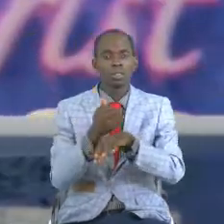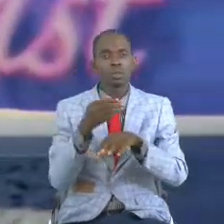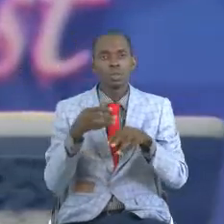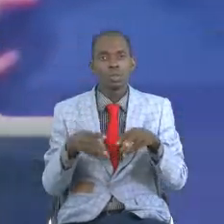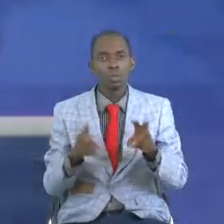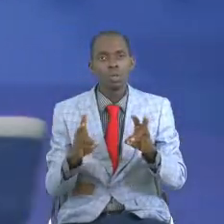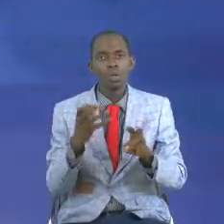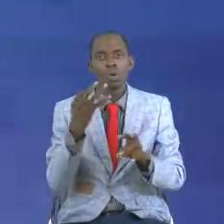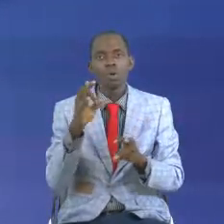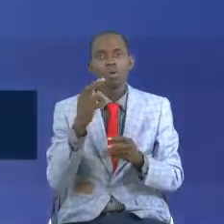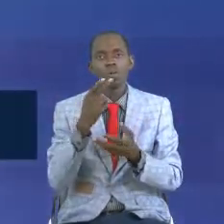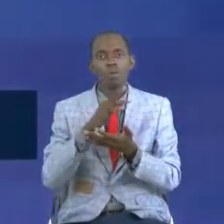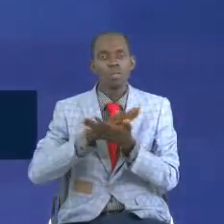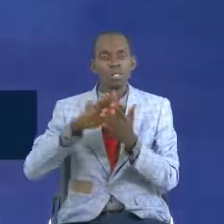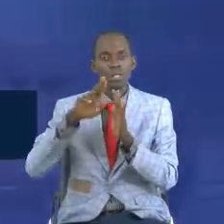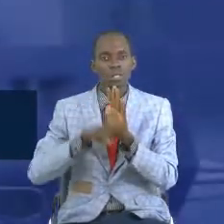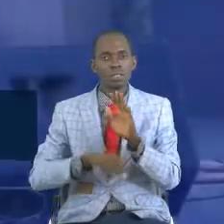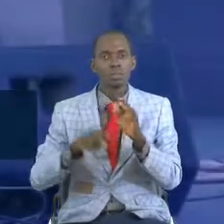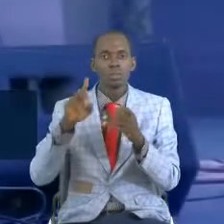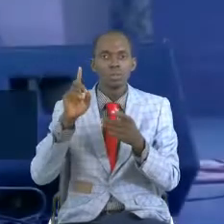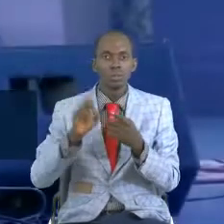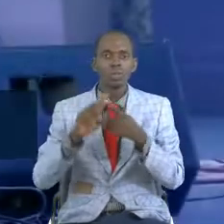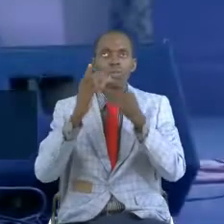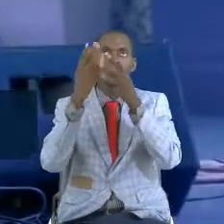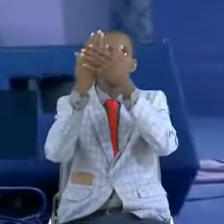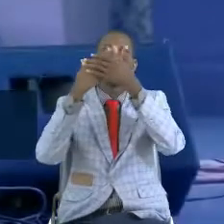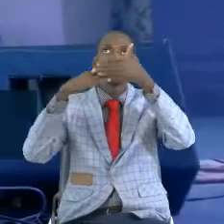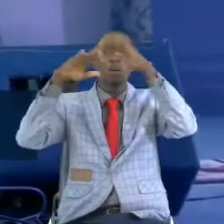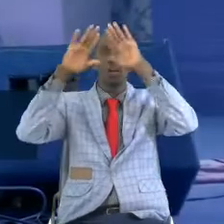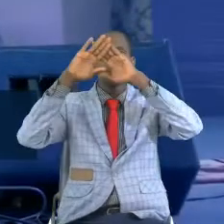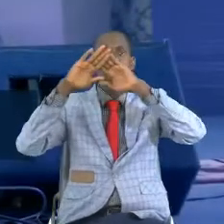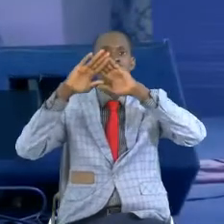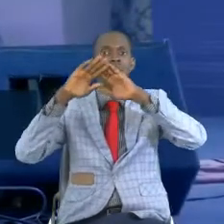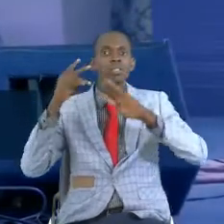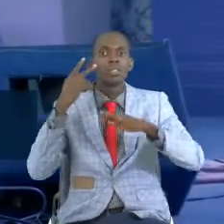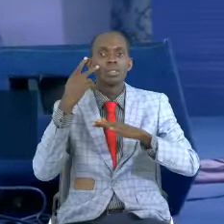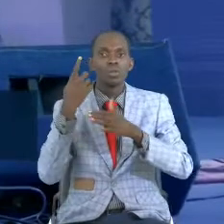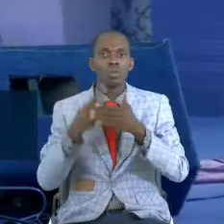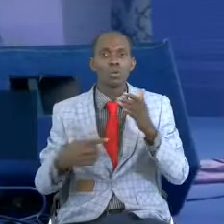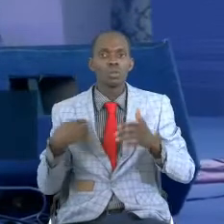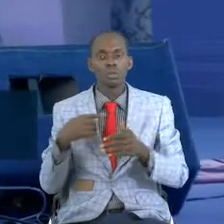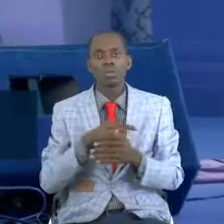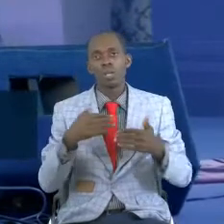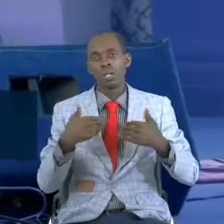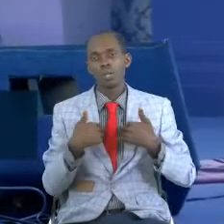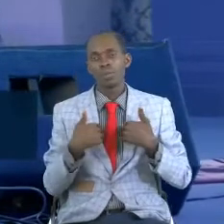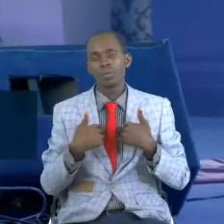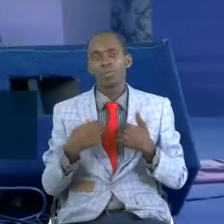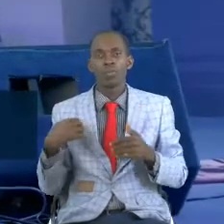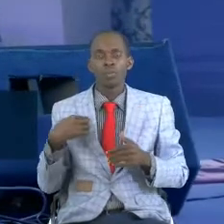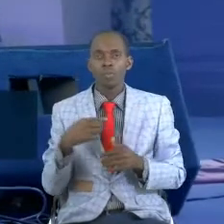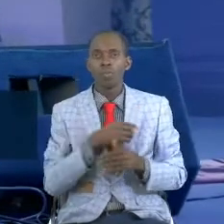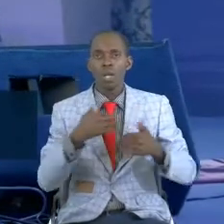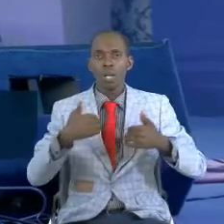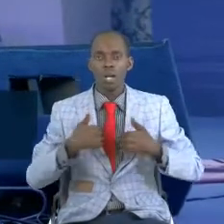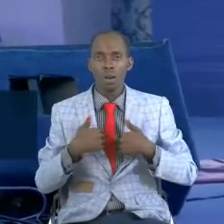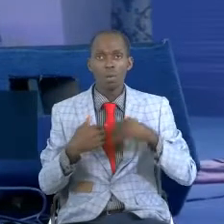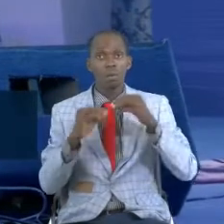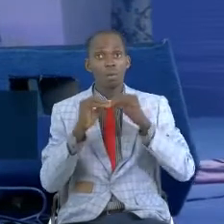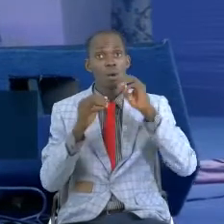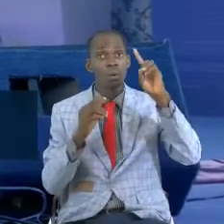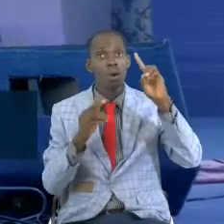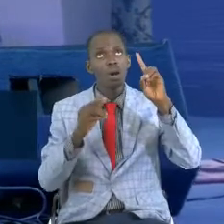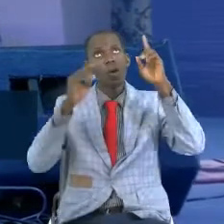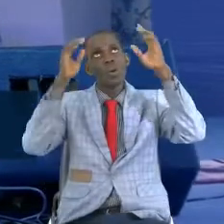holiness to heaven. Look at what we have. Number 1, we have hope. Number